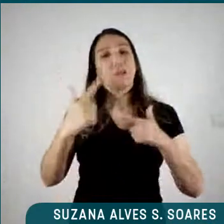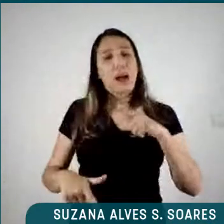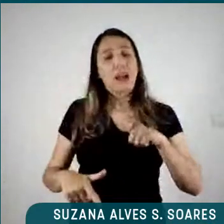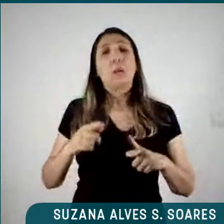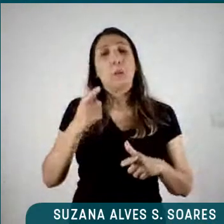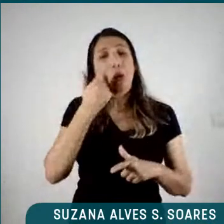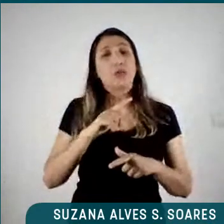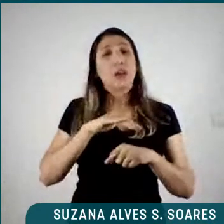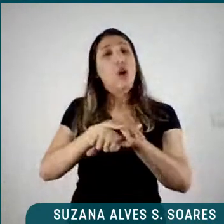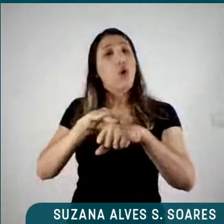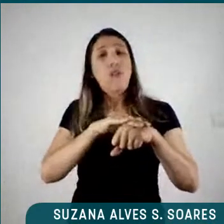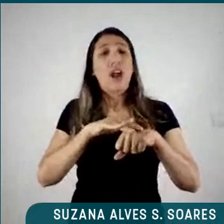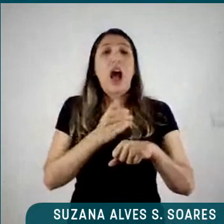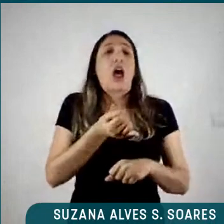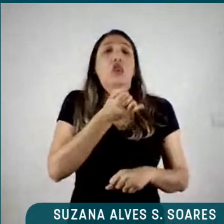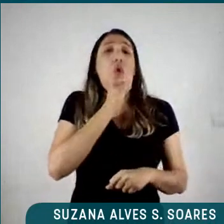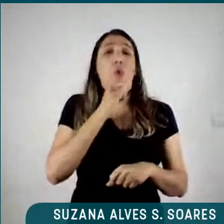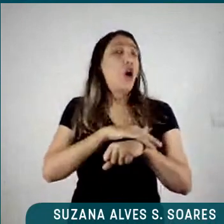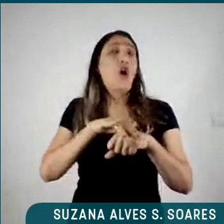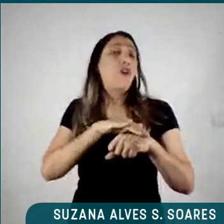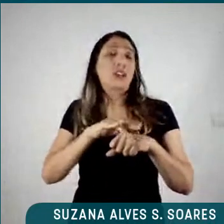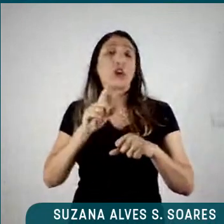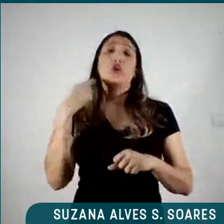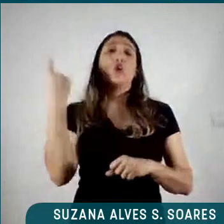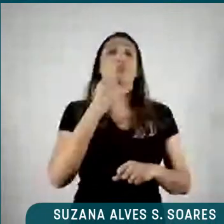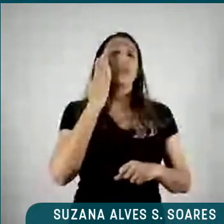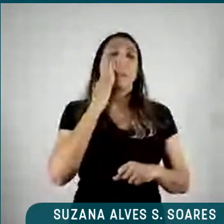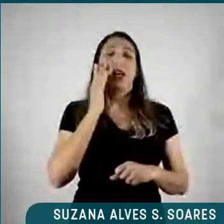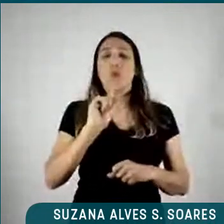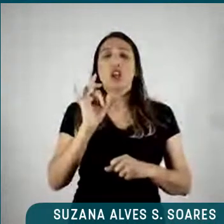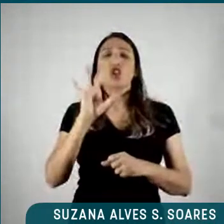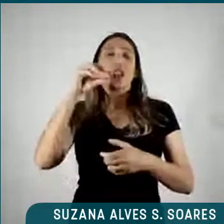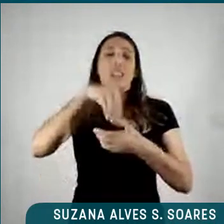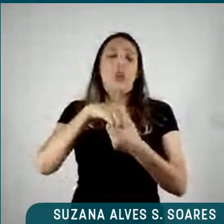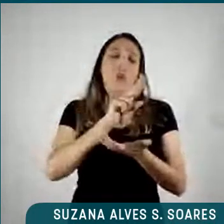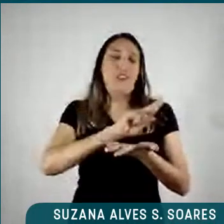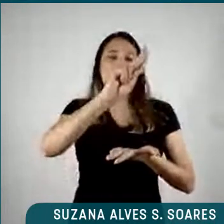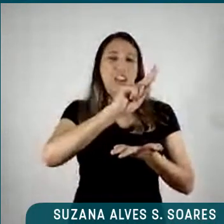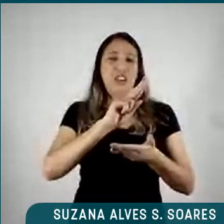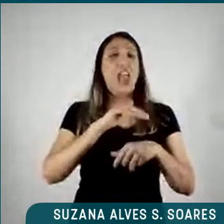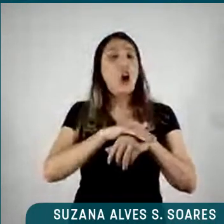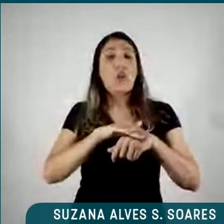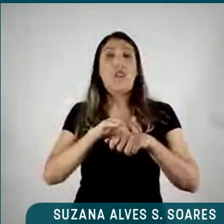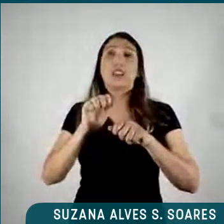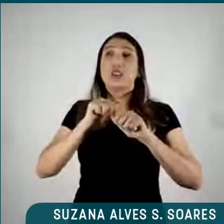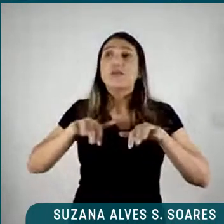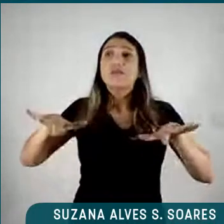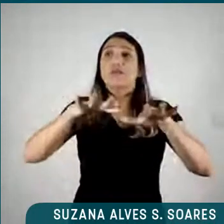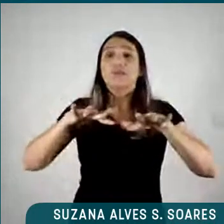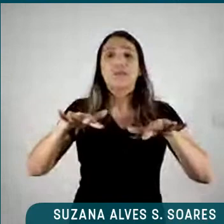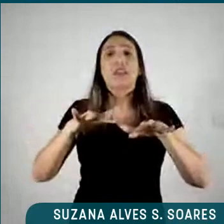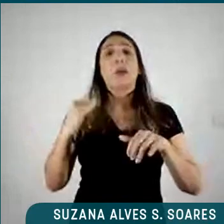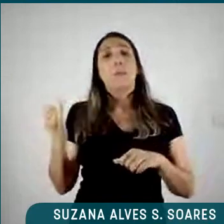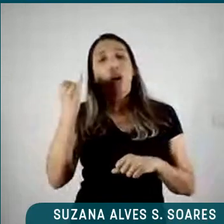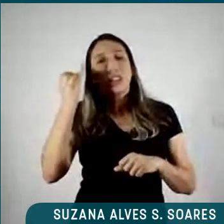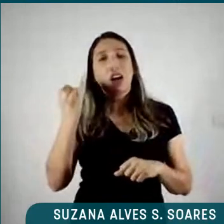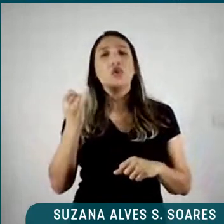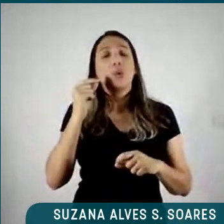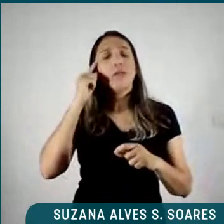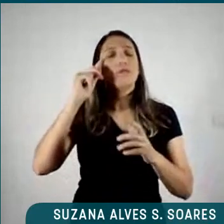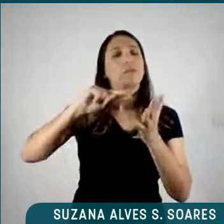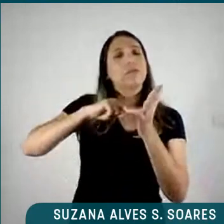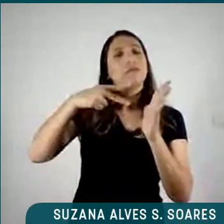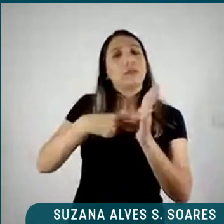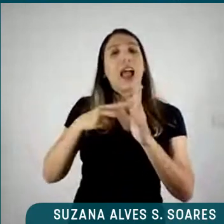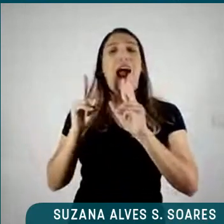our communication can reach the groups that we want to talk to. This should be a conversation that applies in